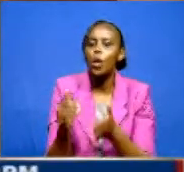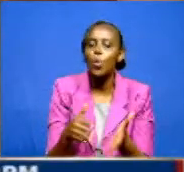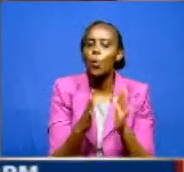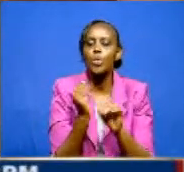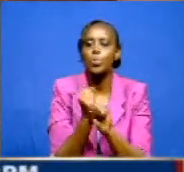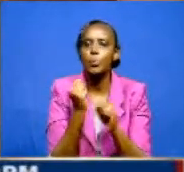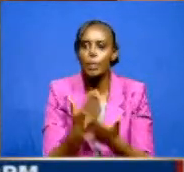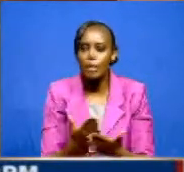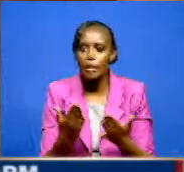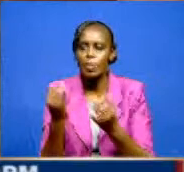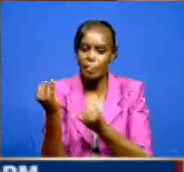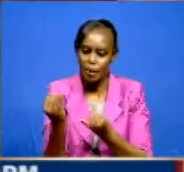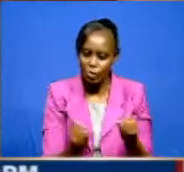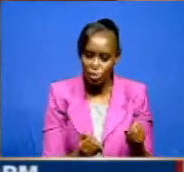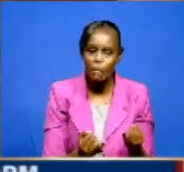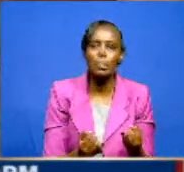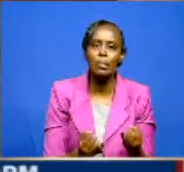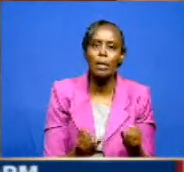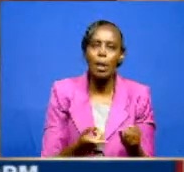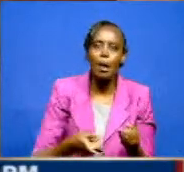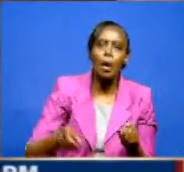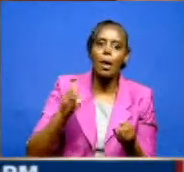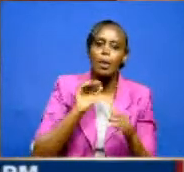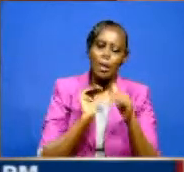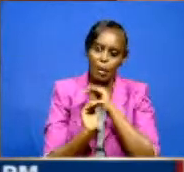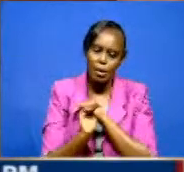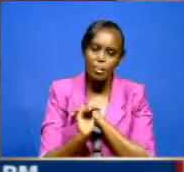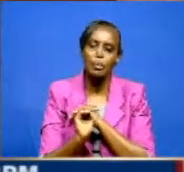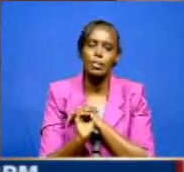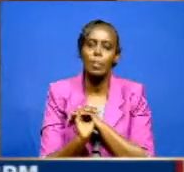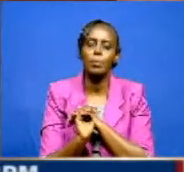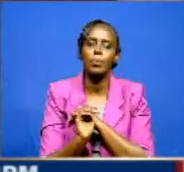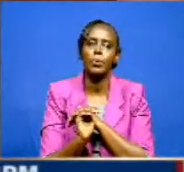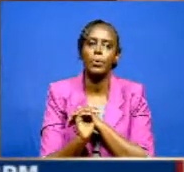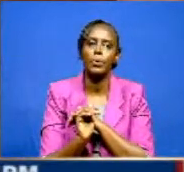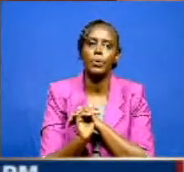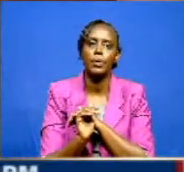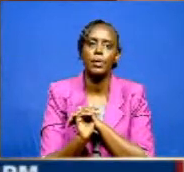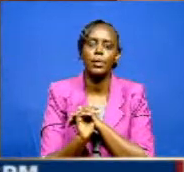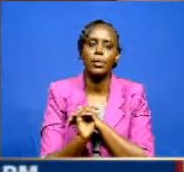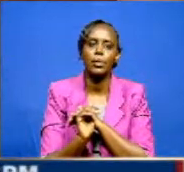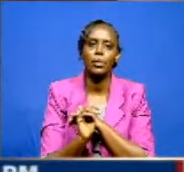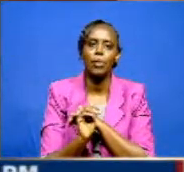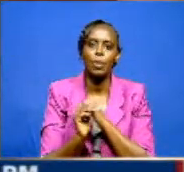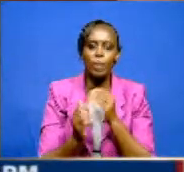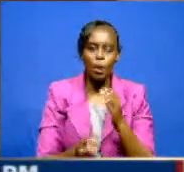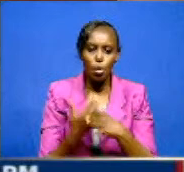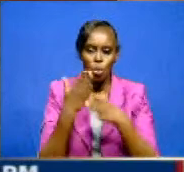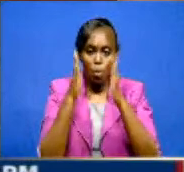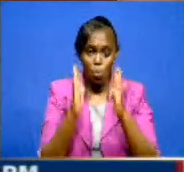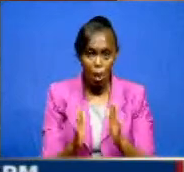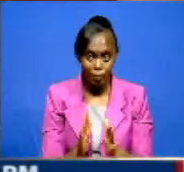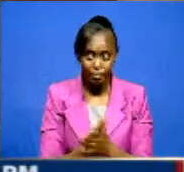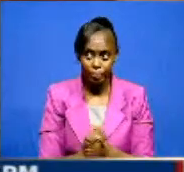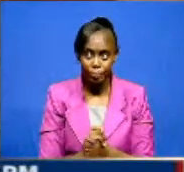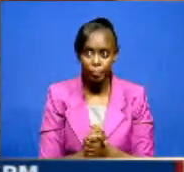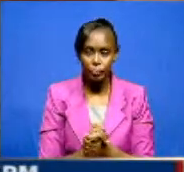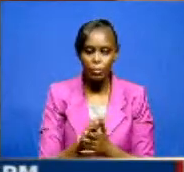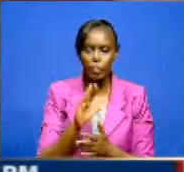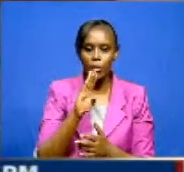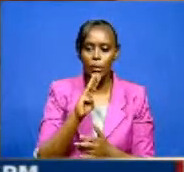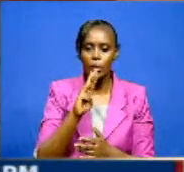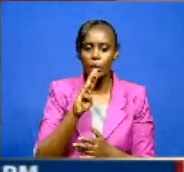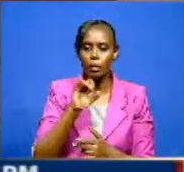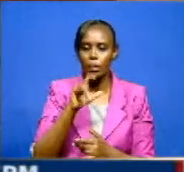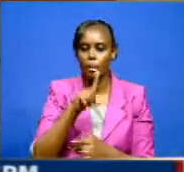doing things are introduced, increase accessibility and affordable inputs to the growers. This bill further moves on